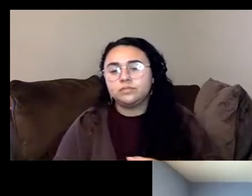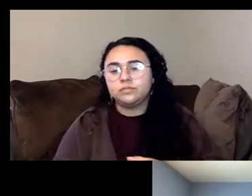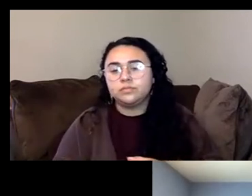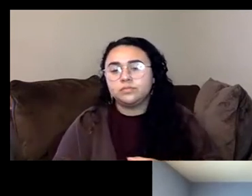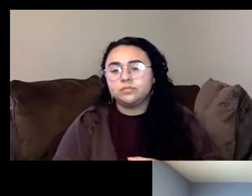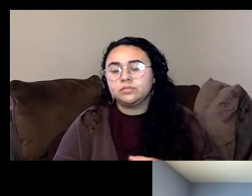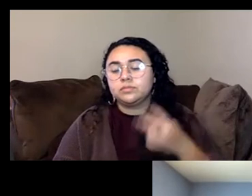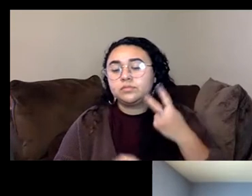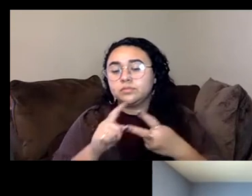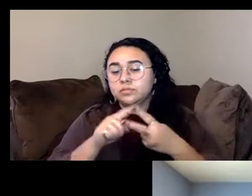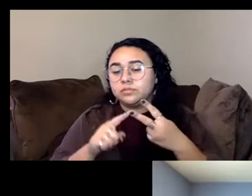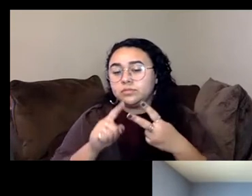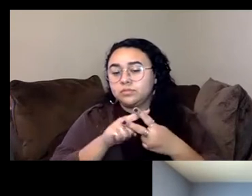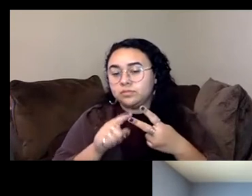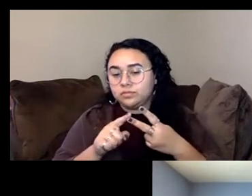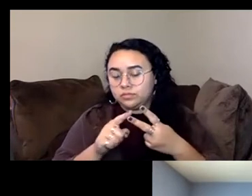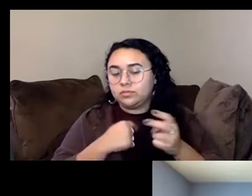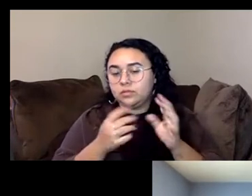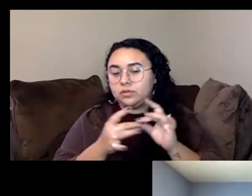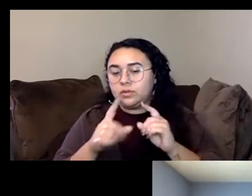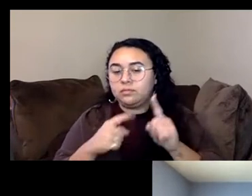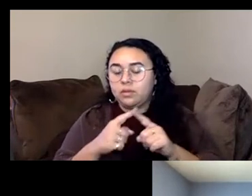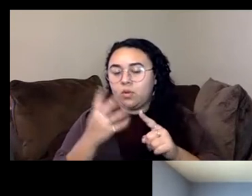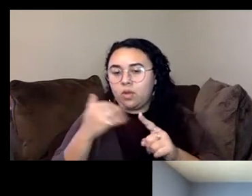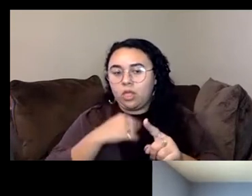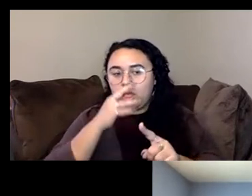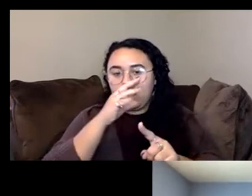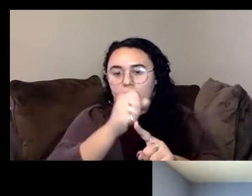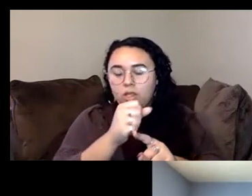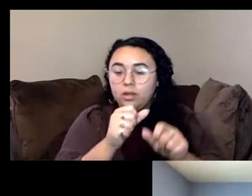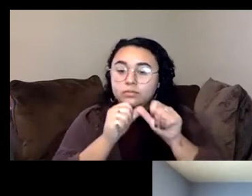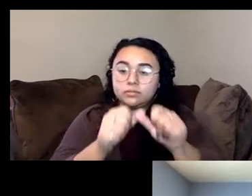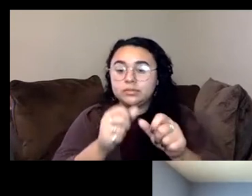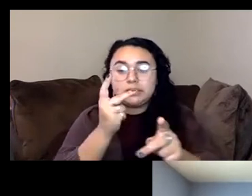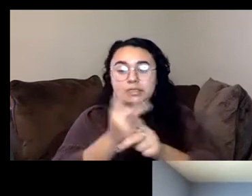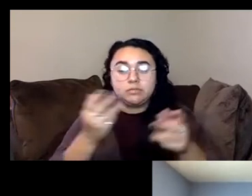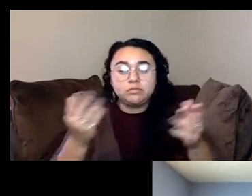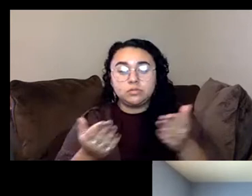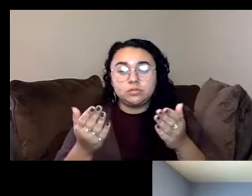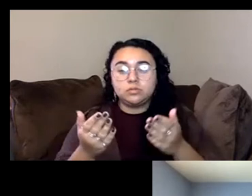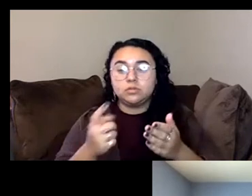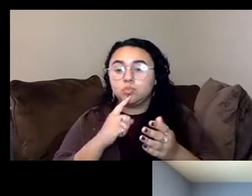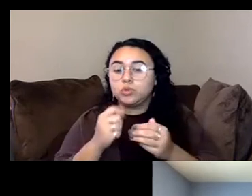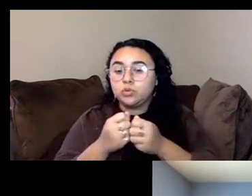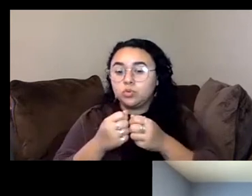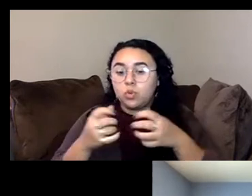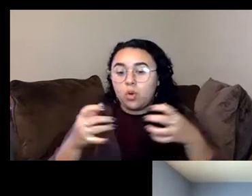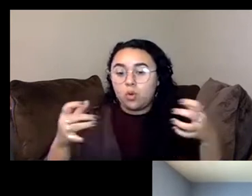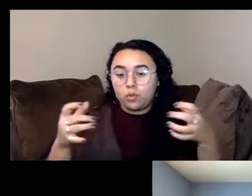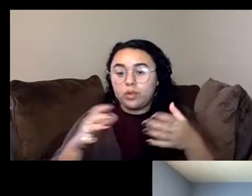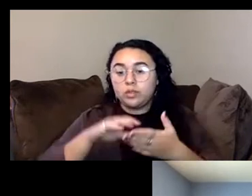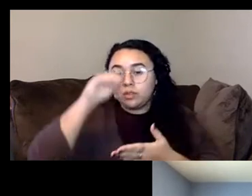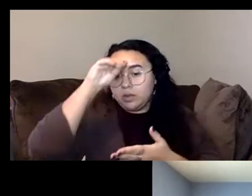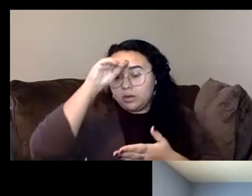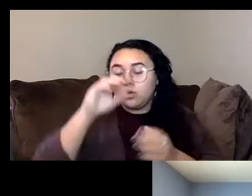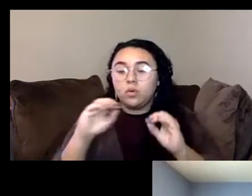two things I would say about what attracted me to it and what keeps me here is that it is a growing and learning organization.